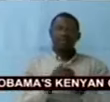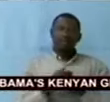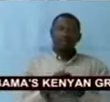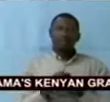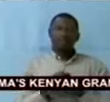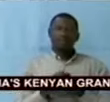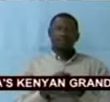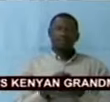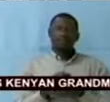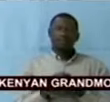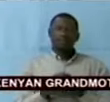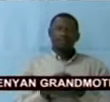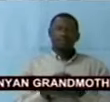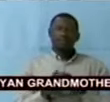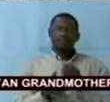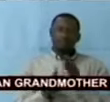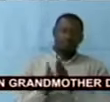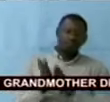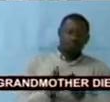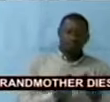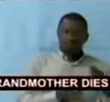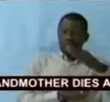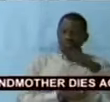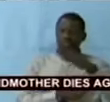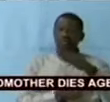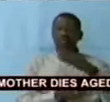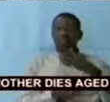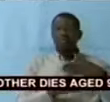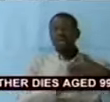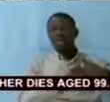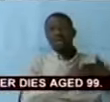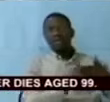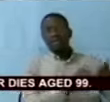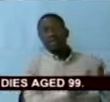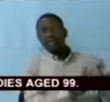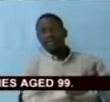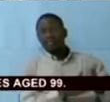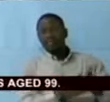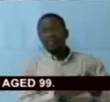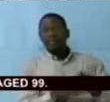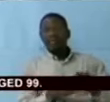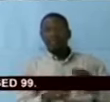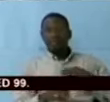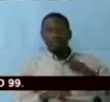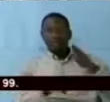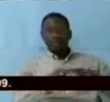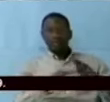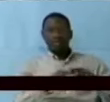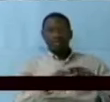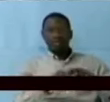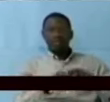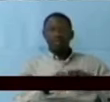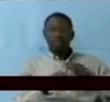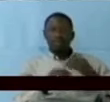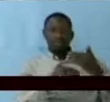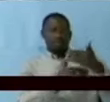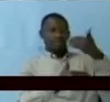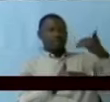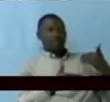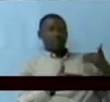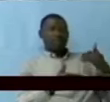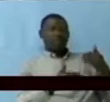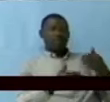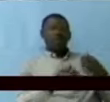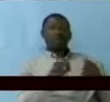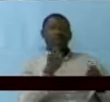He swerved on the left. Atenata jenke mara karola. I was sitting on the passenger side. Ndebe